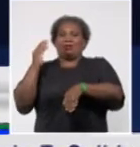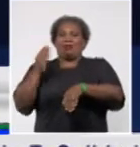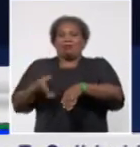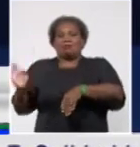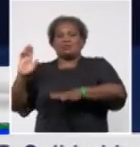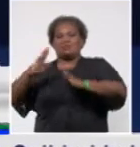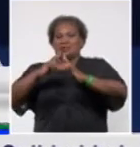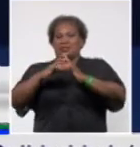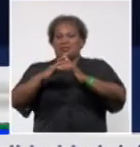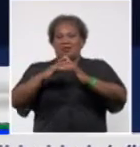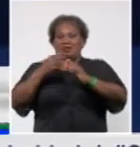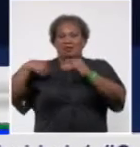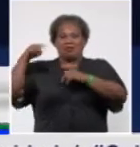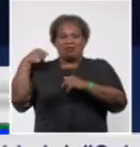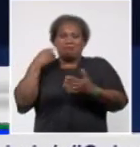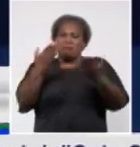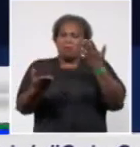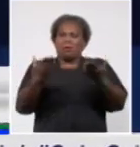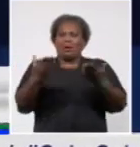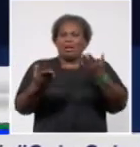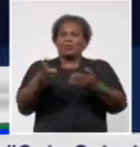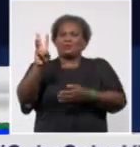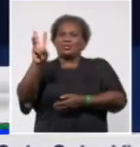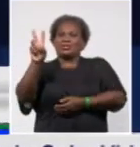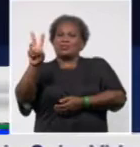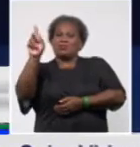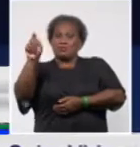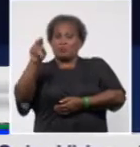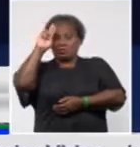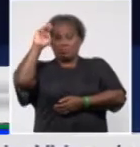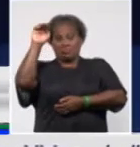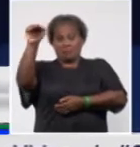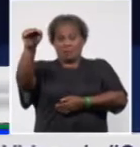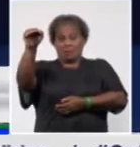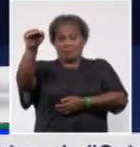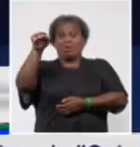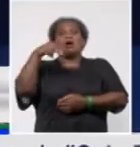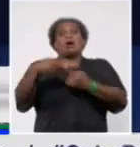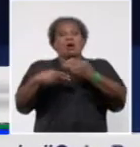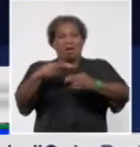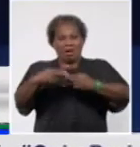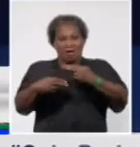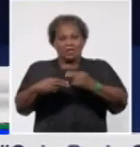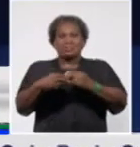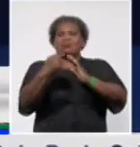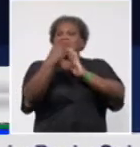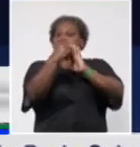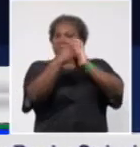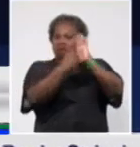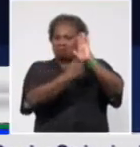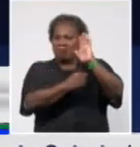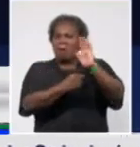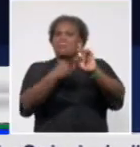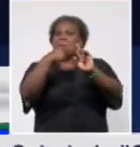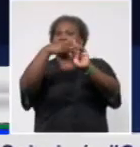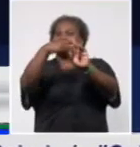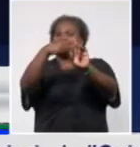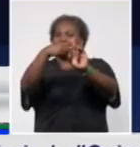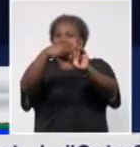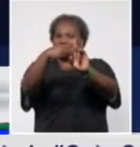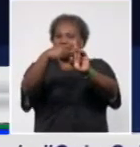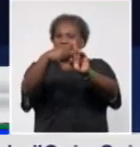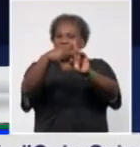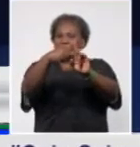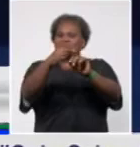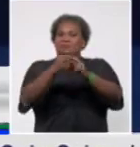Yesterday, 83 people were discharged from hospital, a positive result as there were a higher